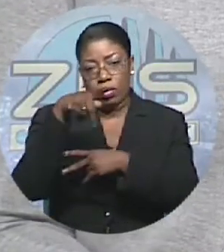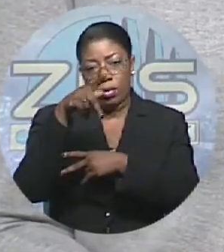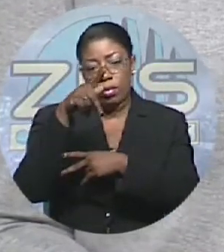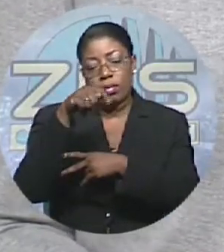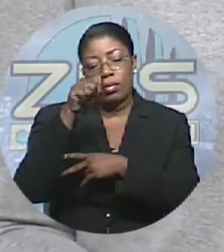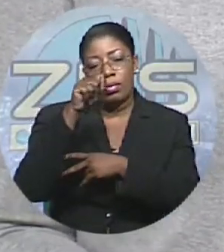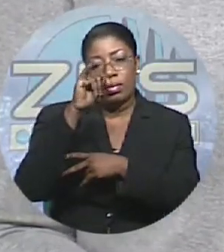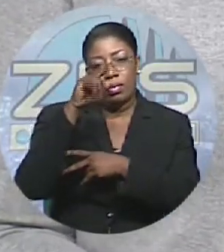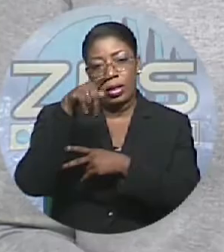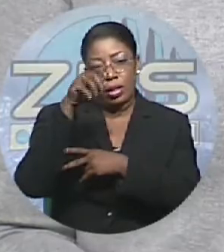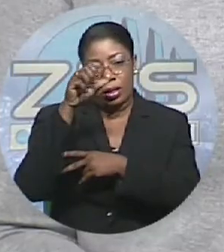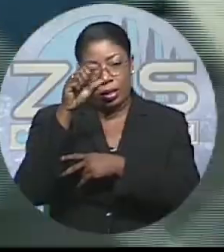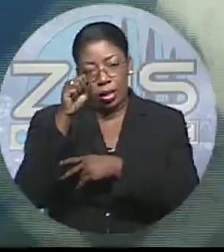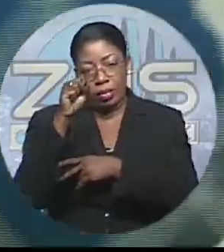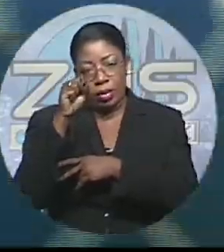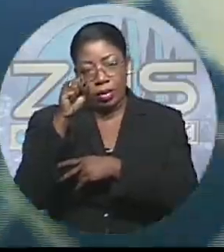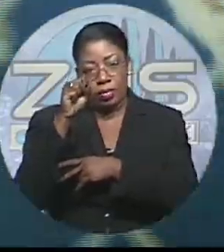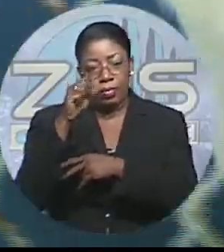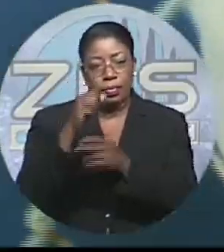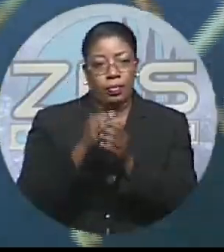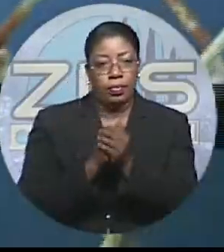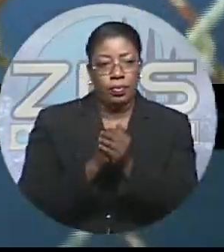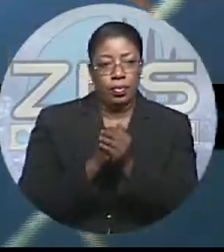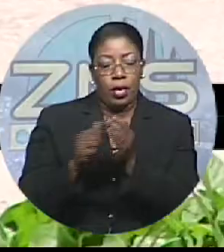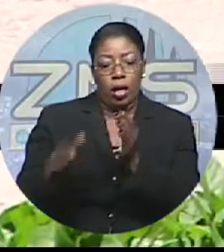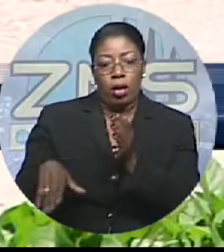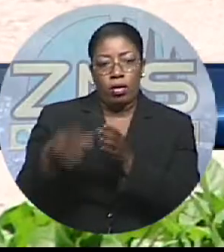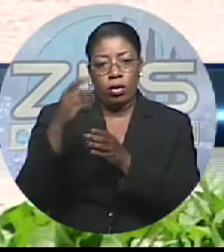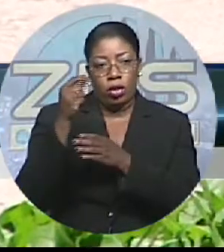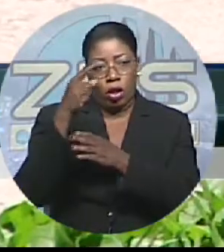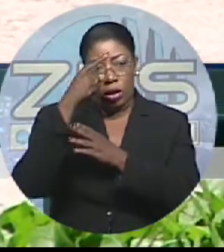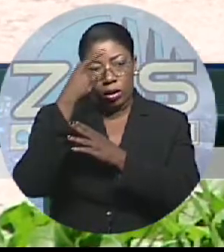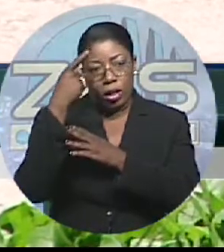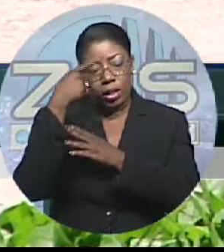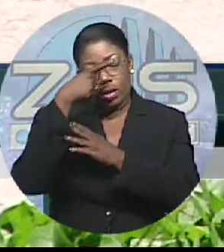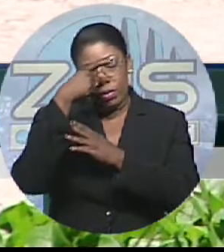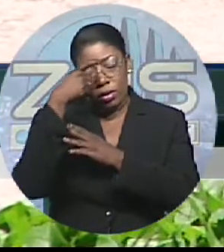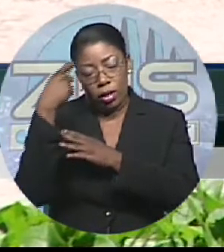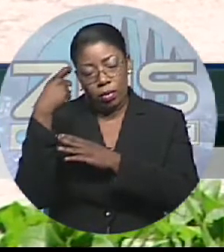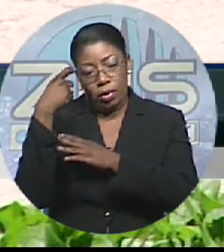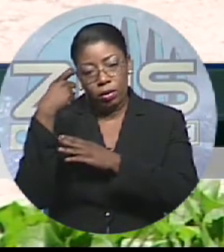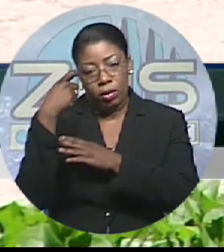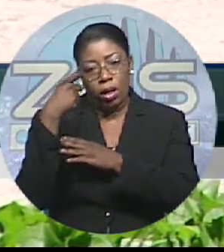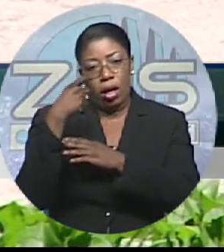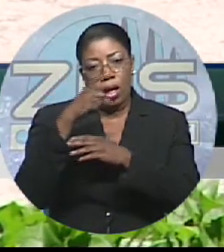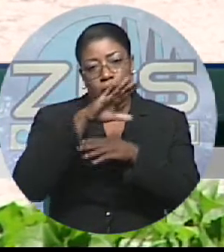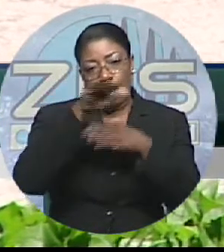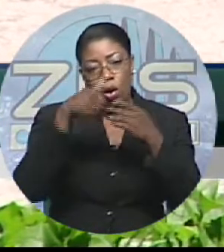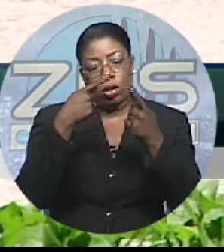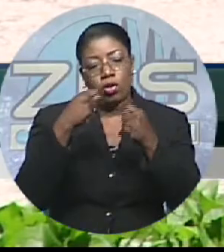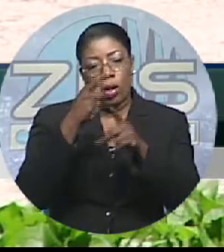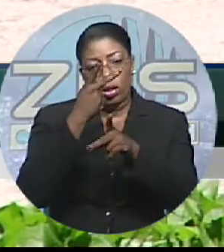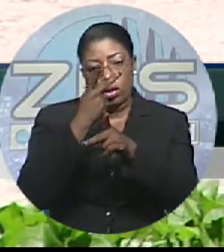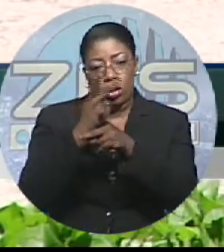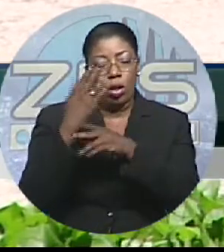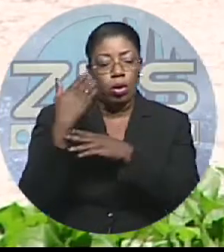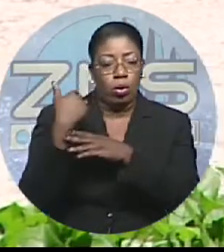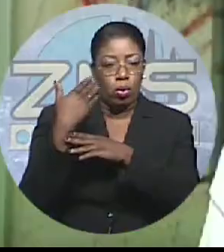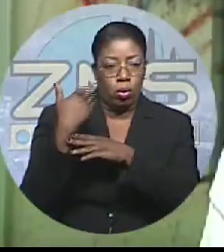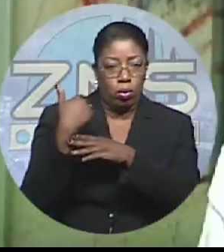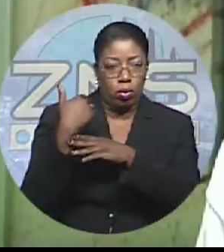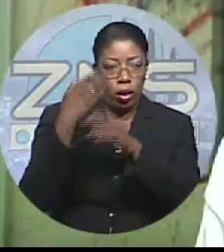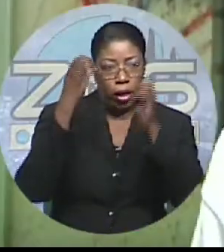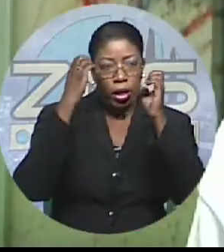mind. It's definitely the dog days of summer, and we all are trying to stay cool. Shelter manager and